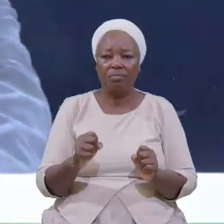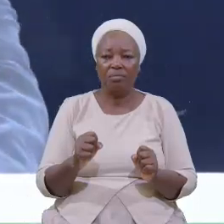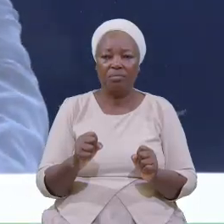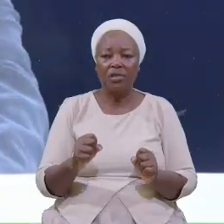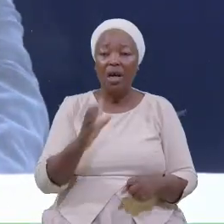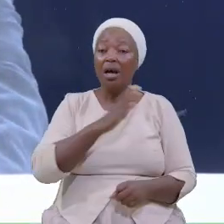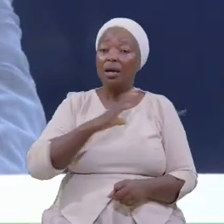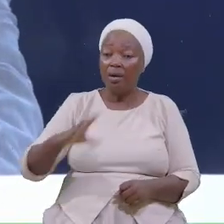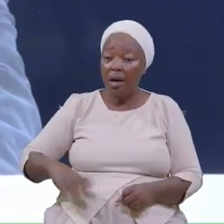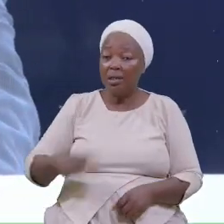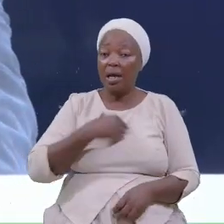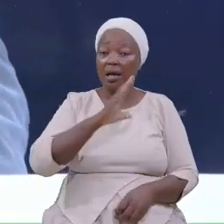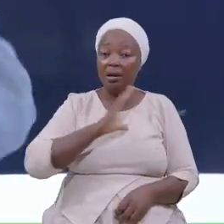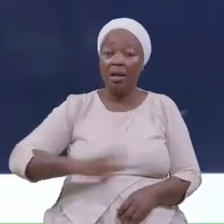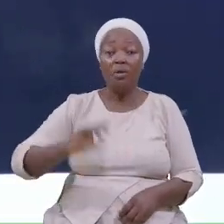Christ and Christ alone.